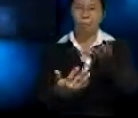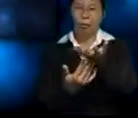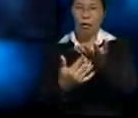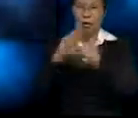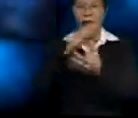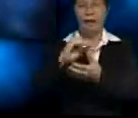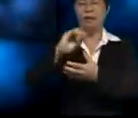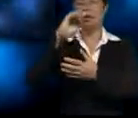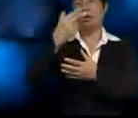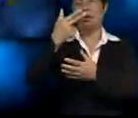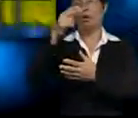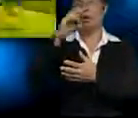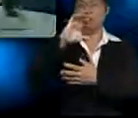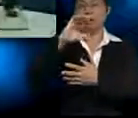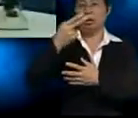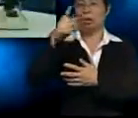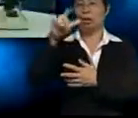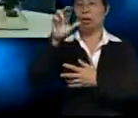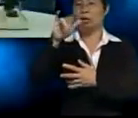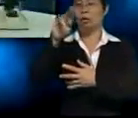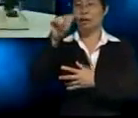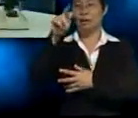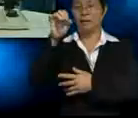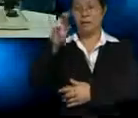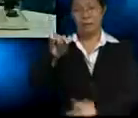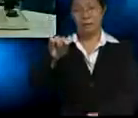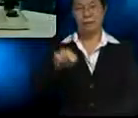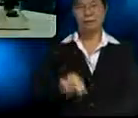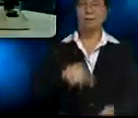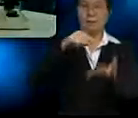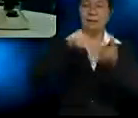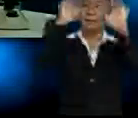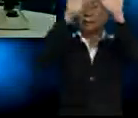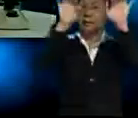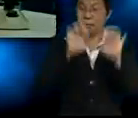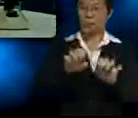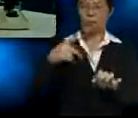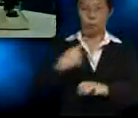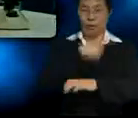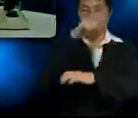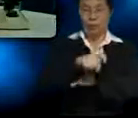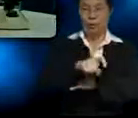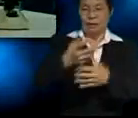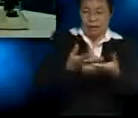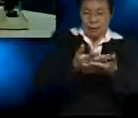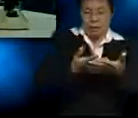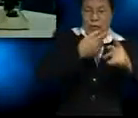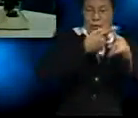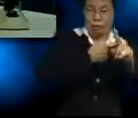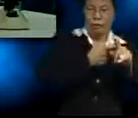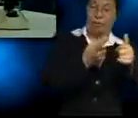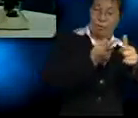Boiling and chlorination. Boiling. For this experiment, we need the filtrate from the